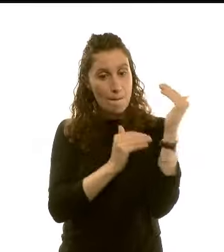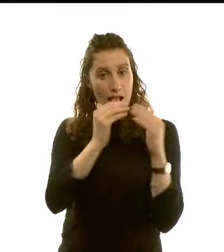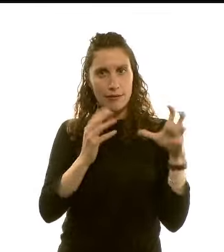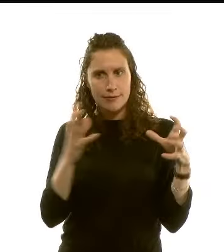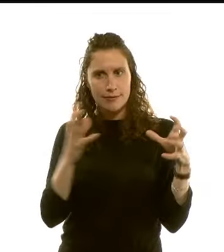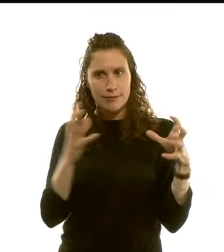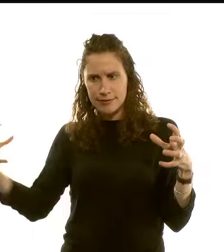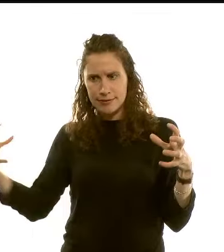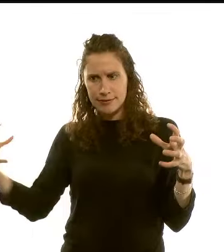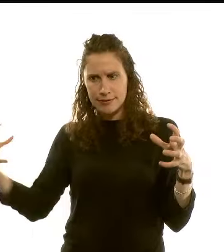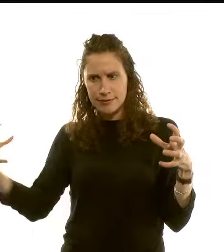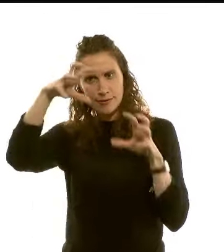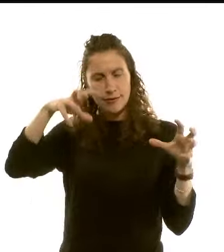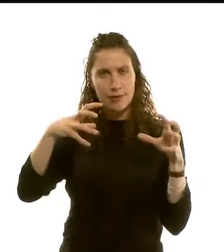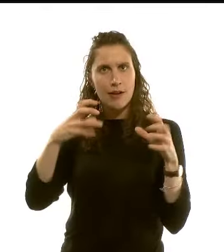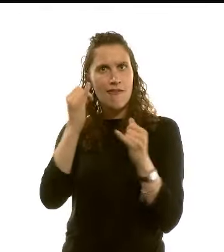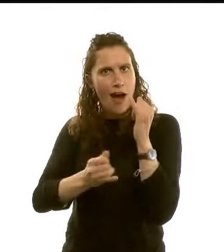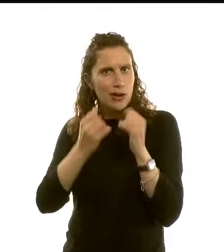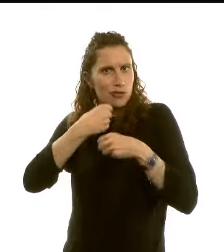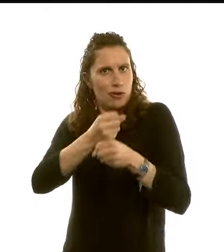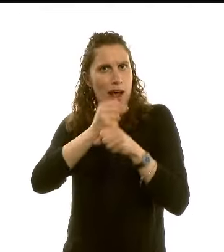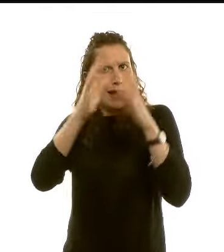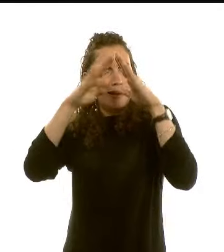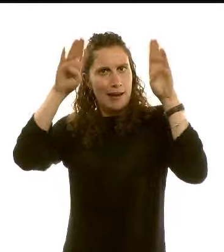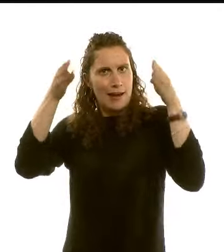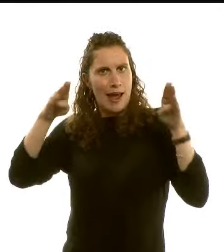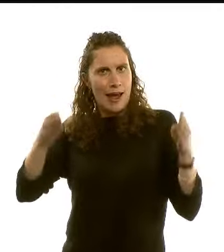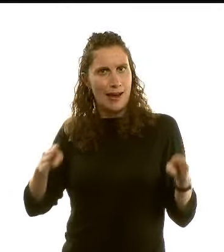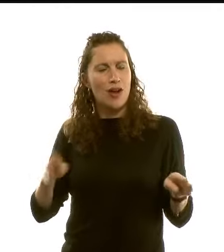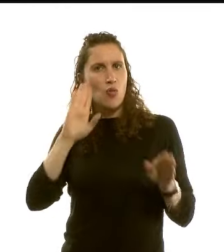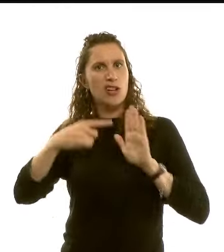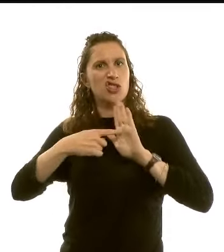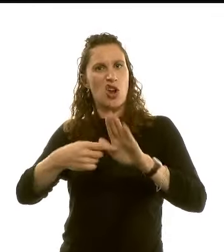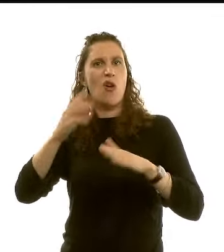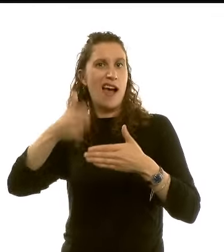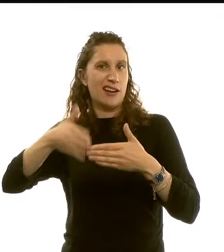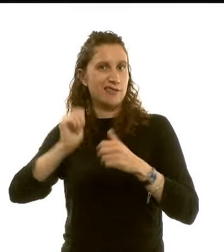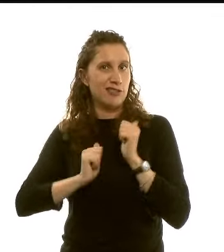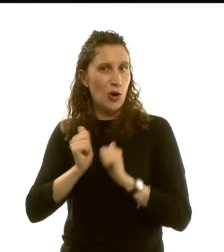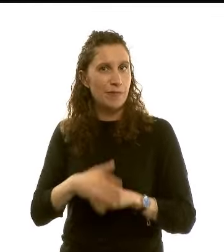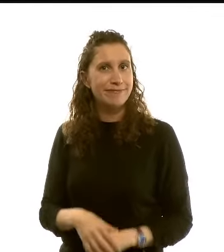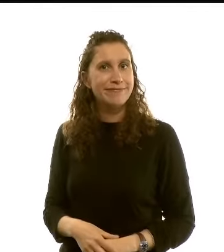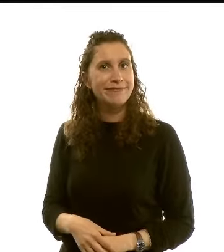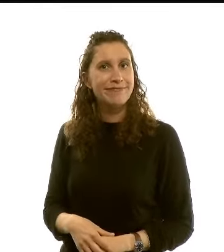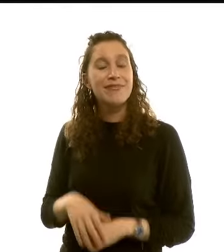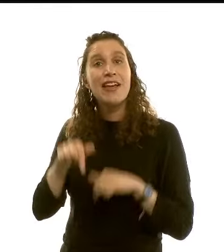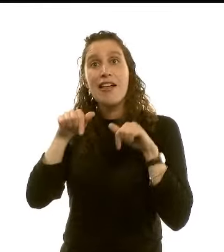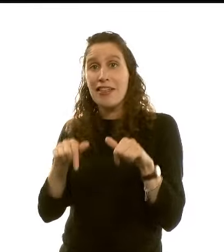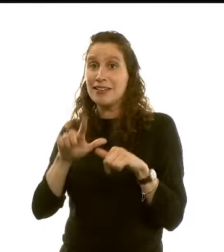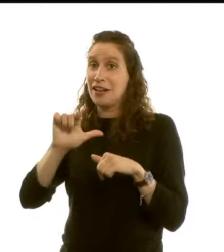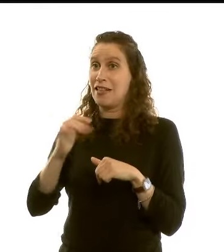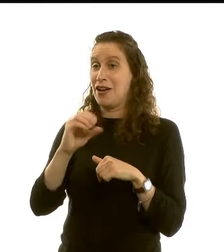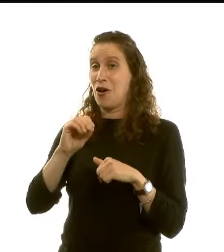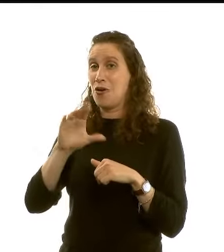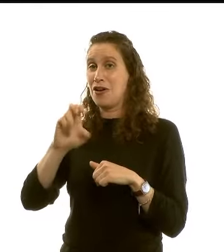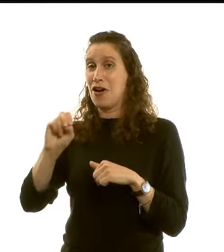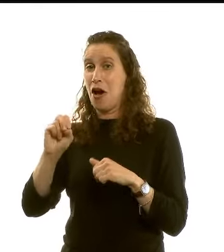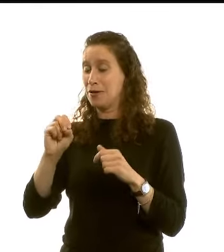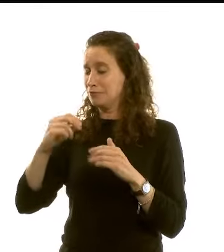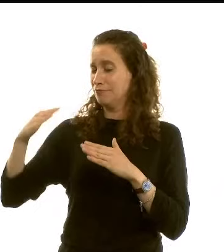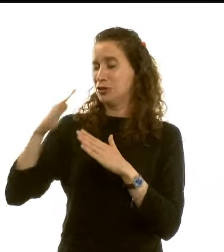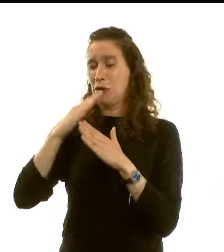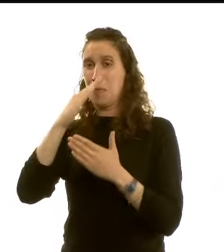creation where it will be unveiled during the grand finale. This is going to be the LEGOCon showstopper. This is a big